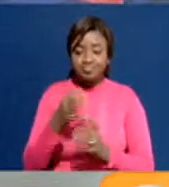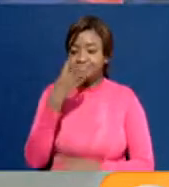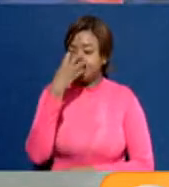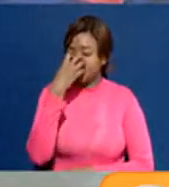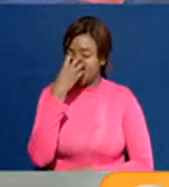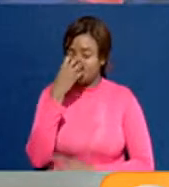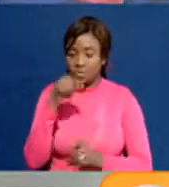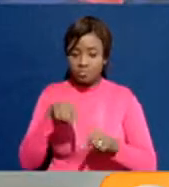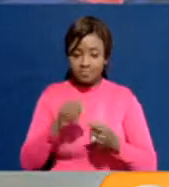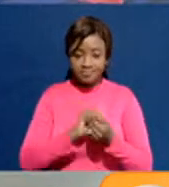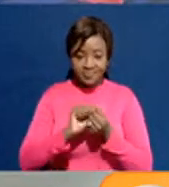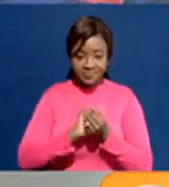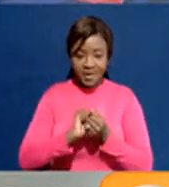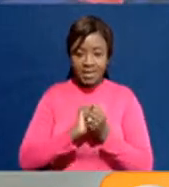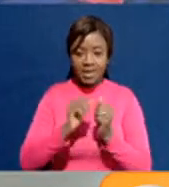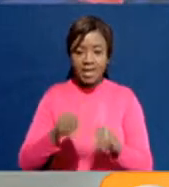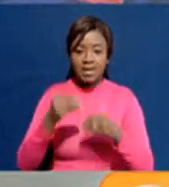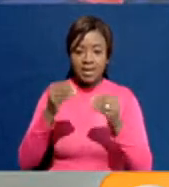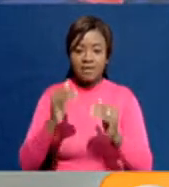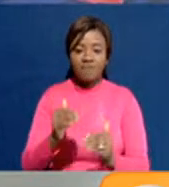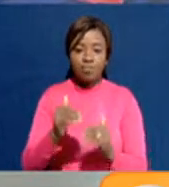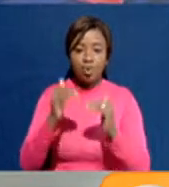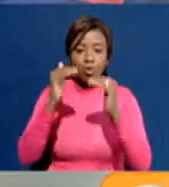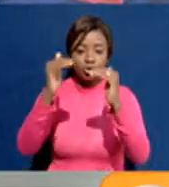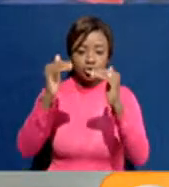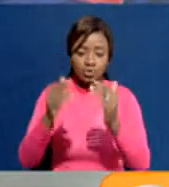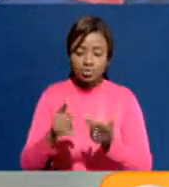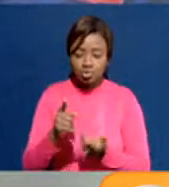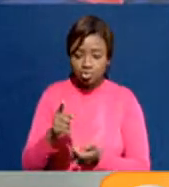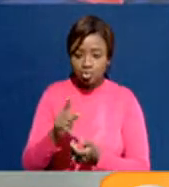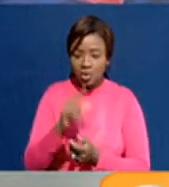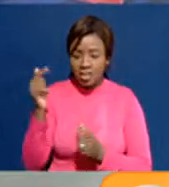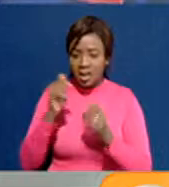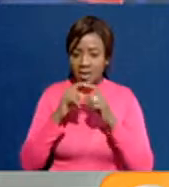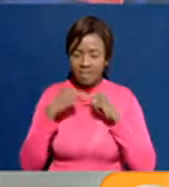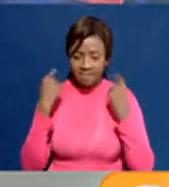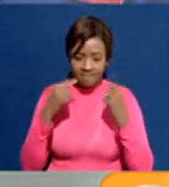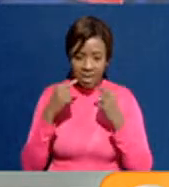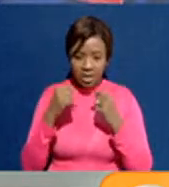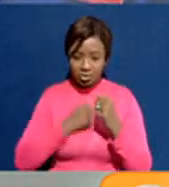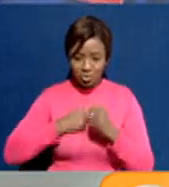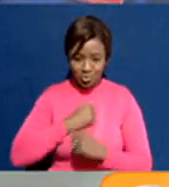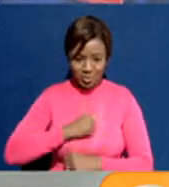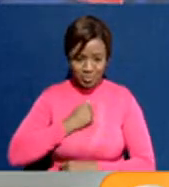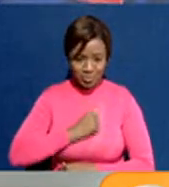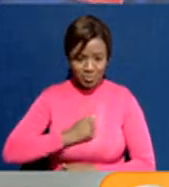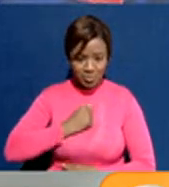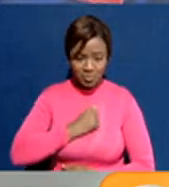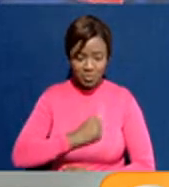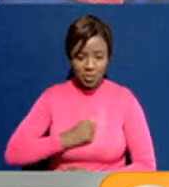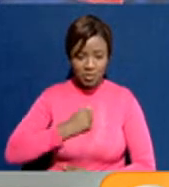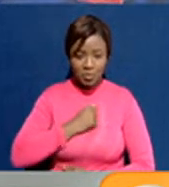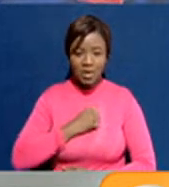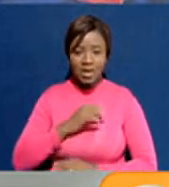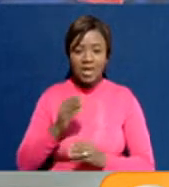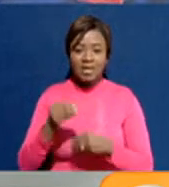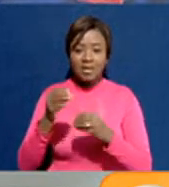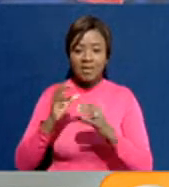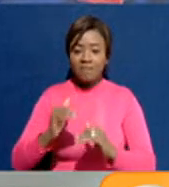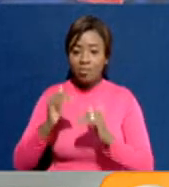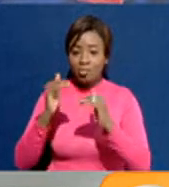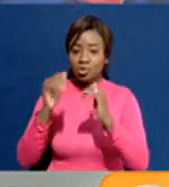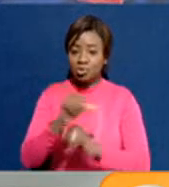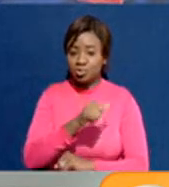Ruto Friday promoted Francis Omondi Ogolla to a full general and named him the new chief of defense forces